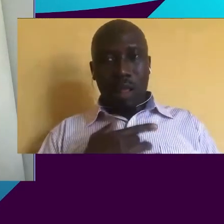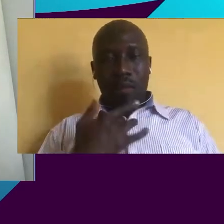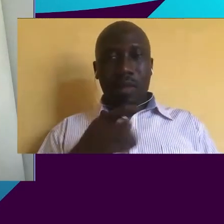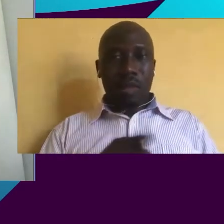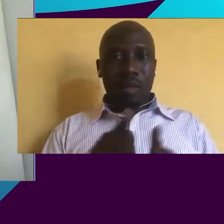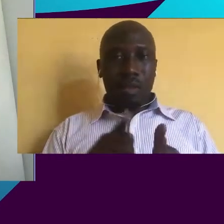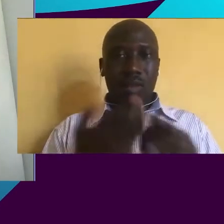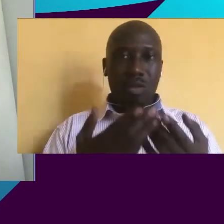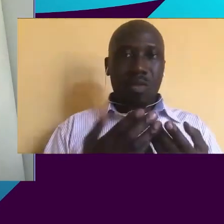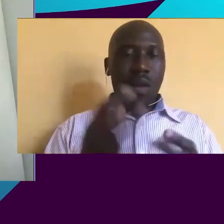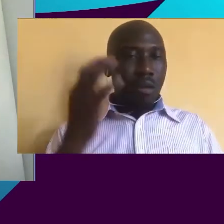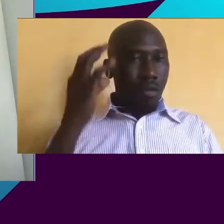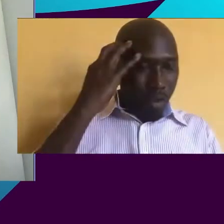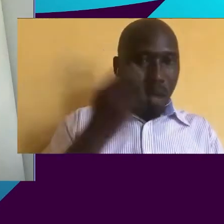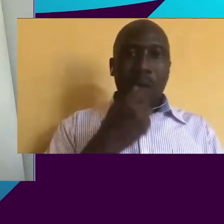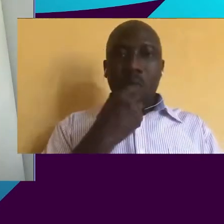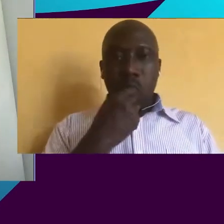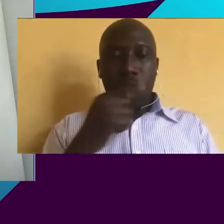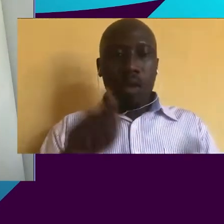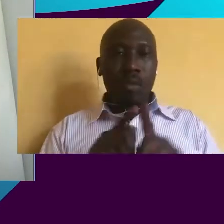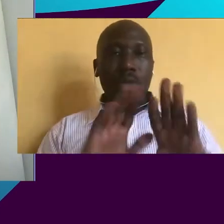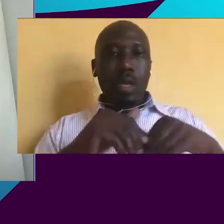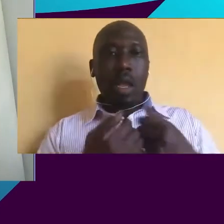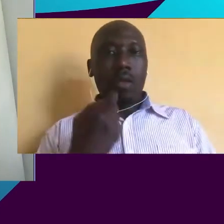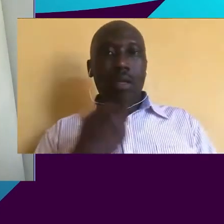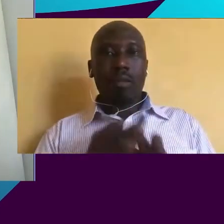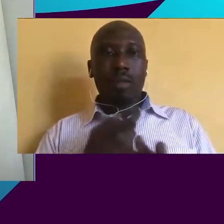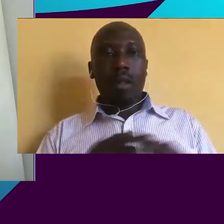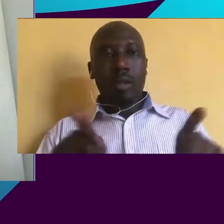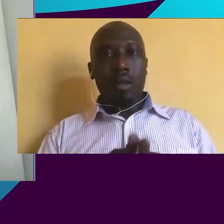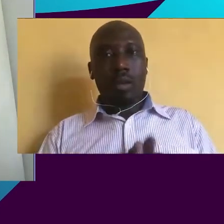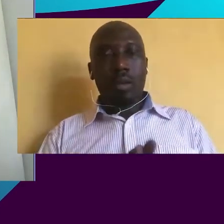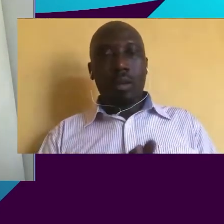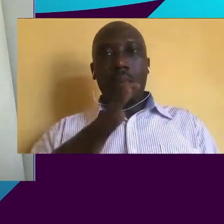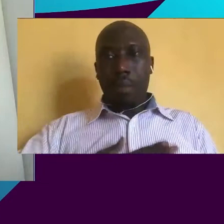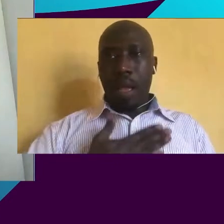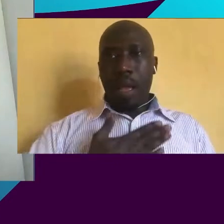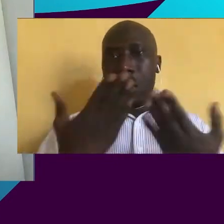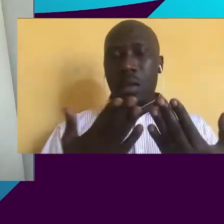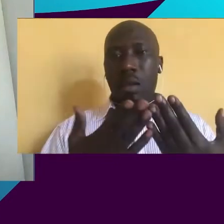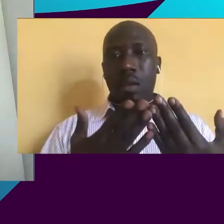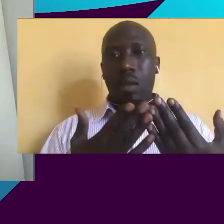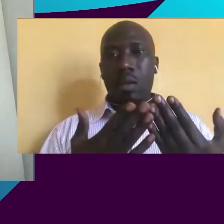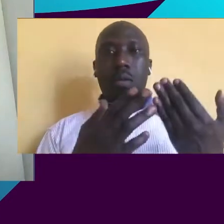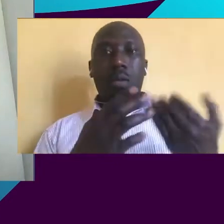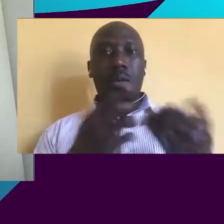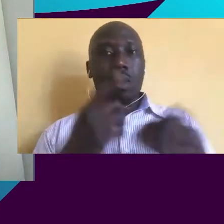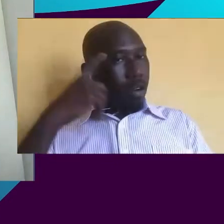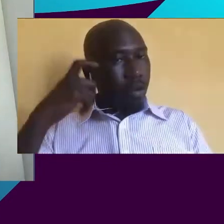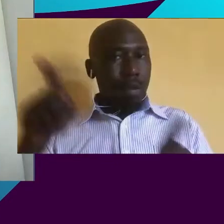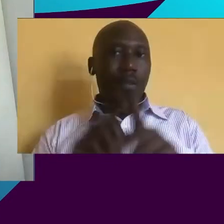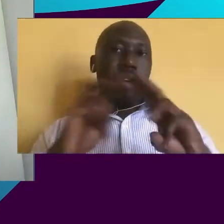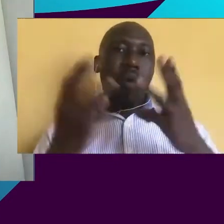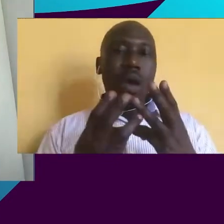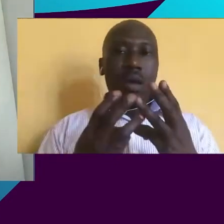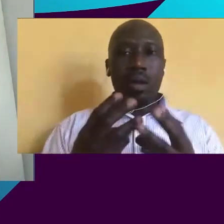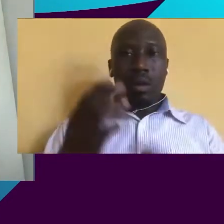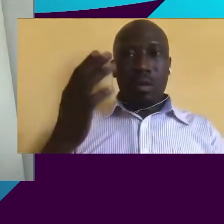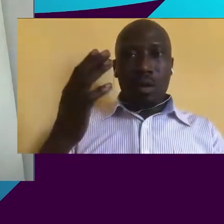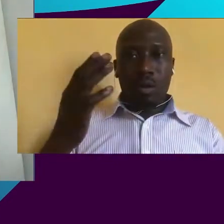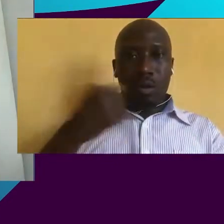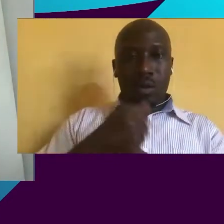also kind of how difficult it was. And my main remit for this workshop was to not make everybody want to be